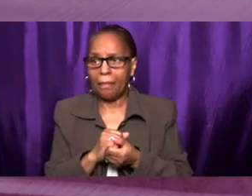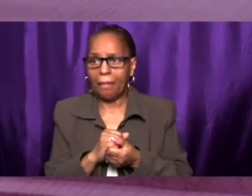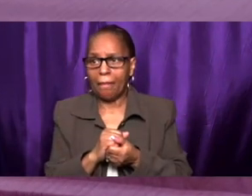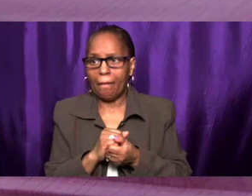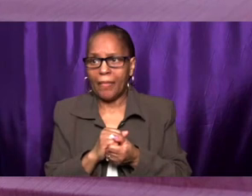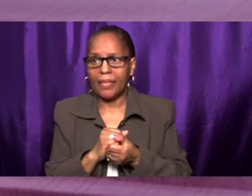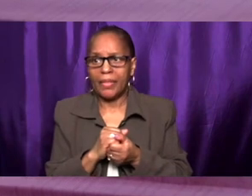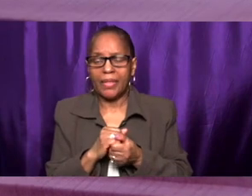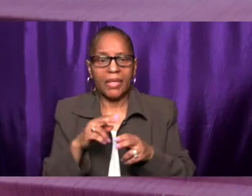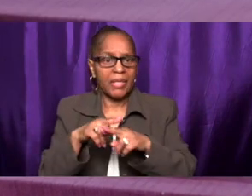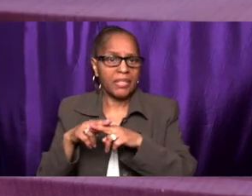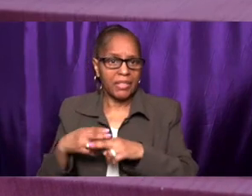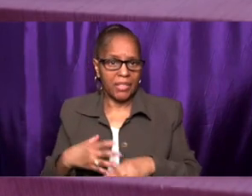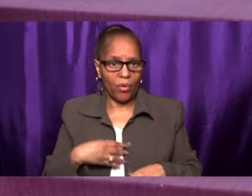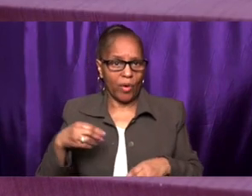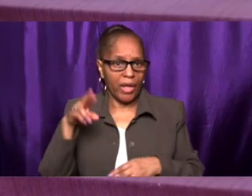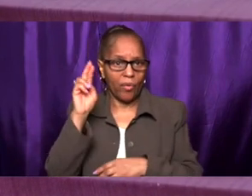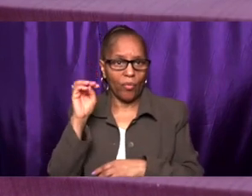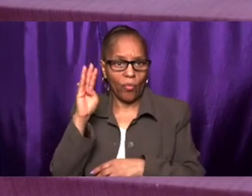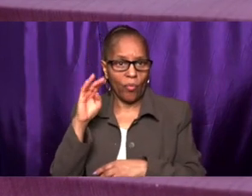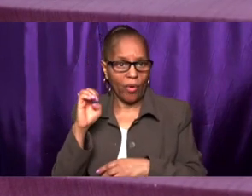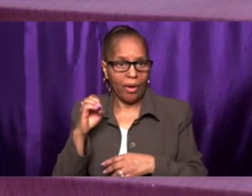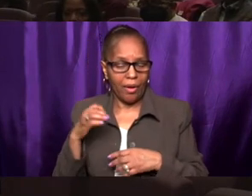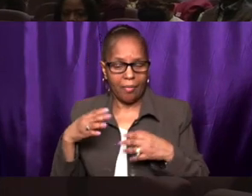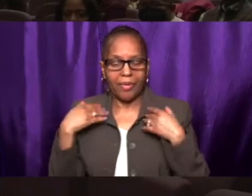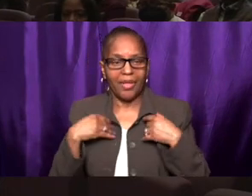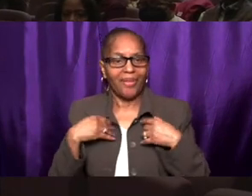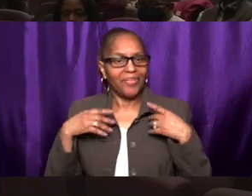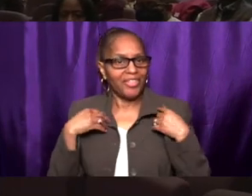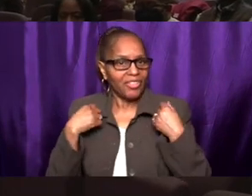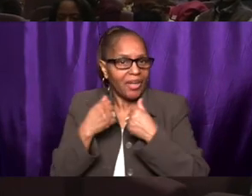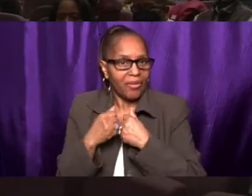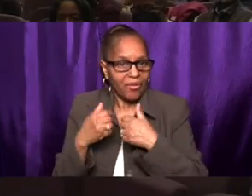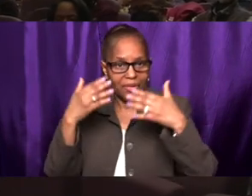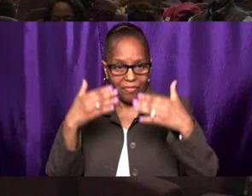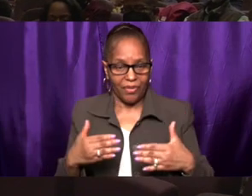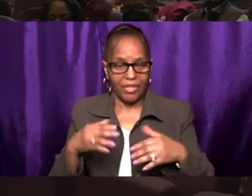sitting in a white robe in the choir with a shawl on in the front.